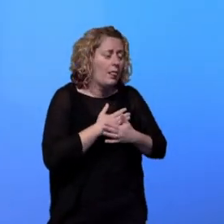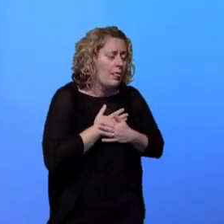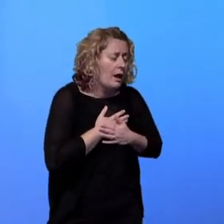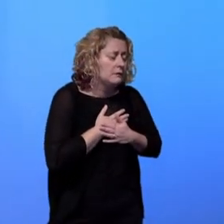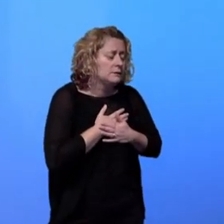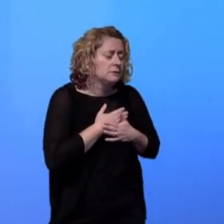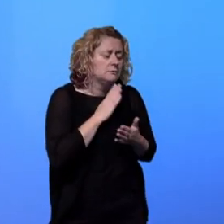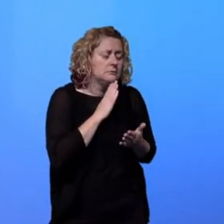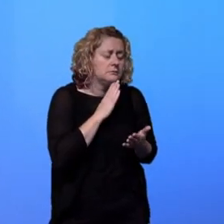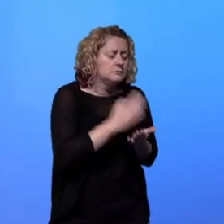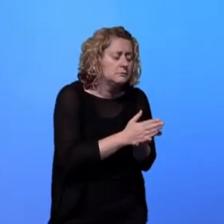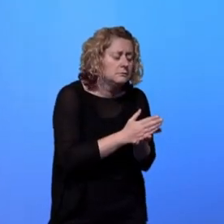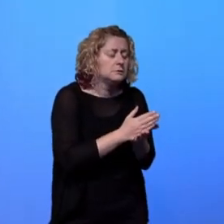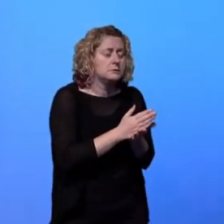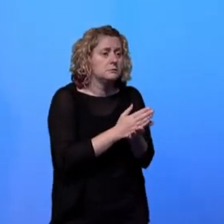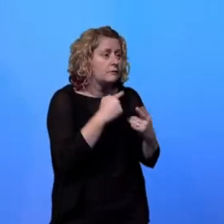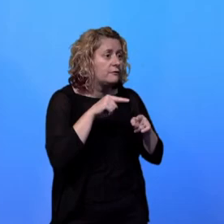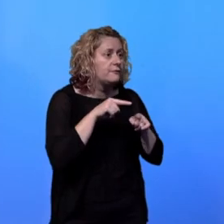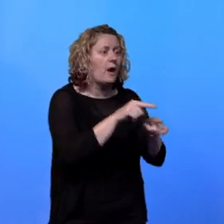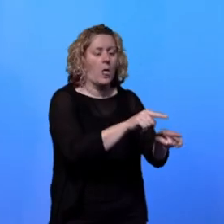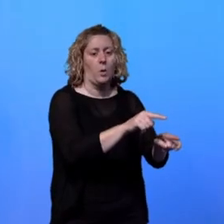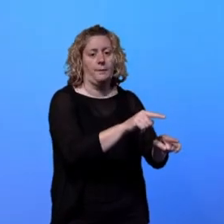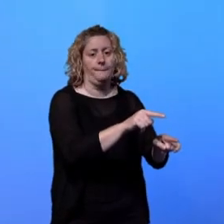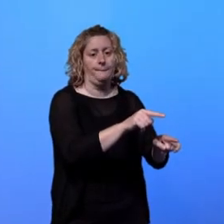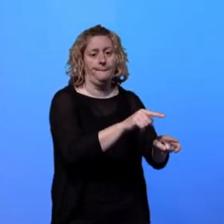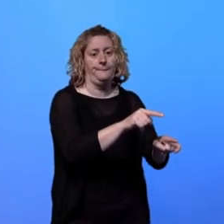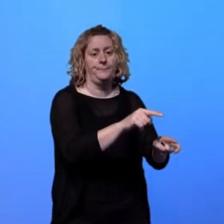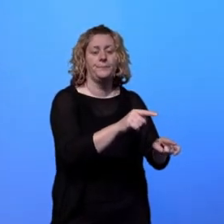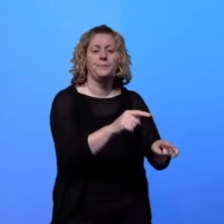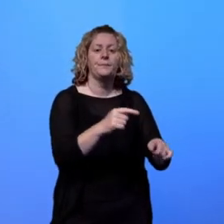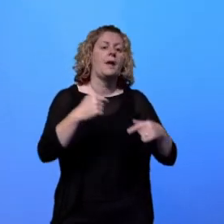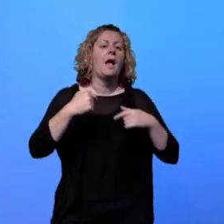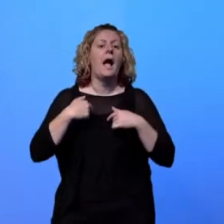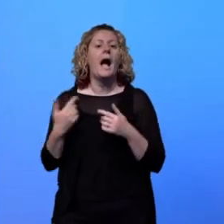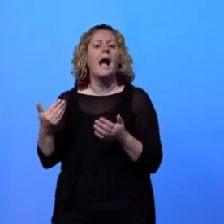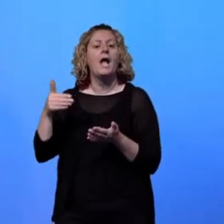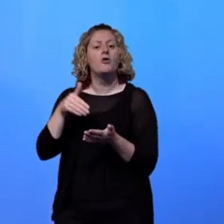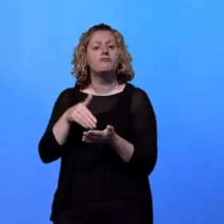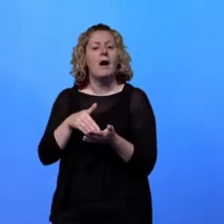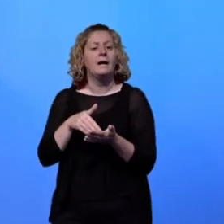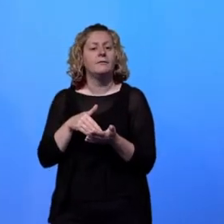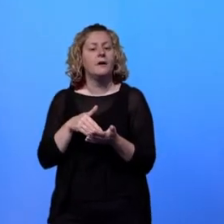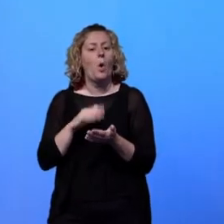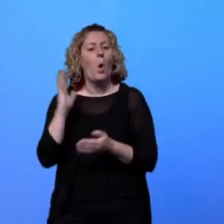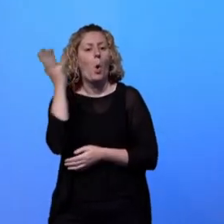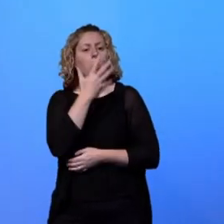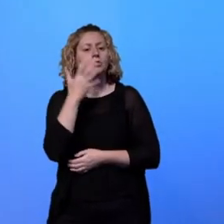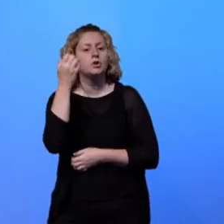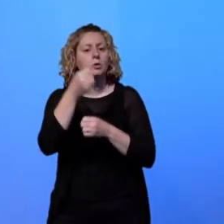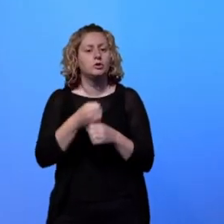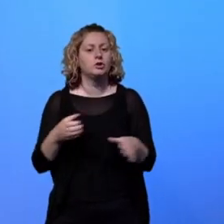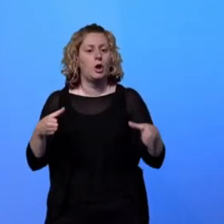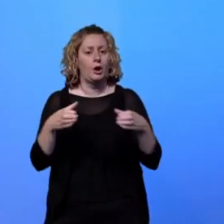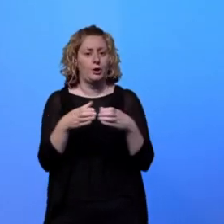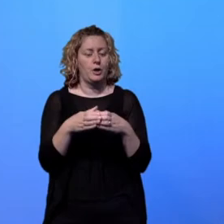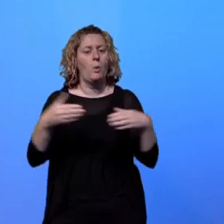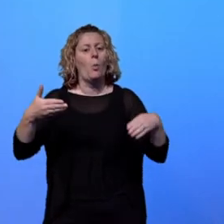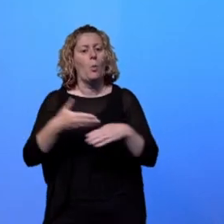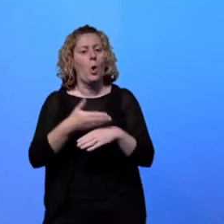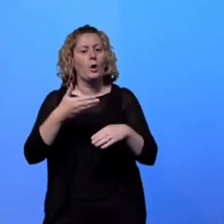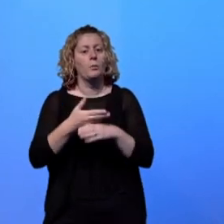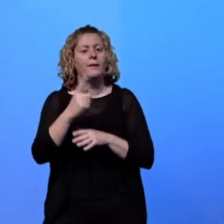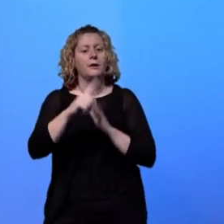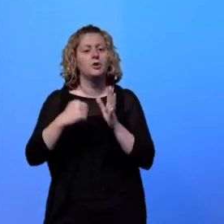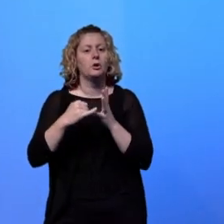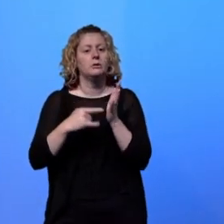them. When I arrived at All Souls, because I was on staff with John Stott, I longed to be seen as a fine Christian leader, which